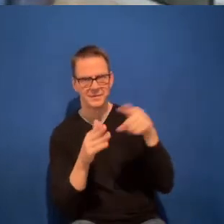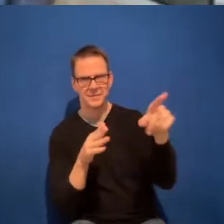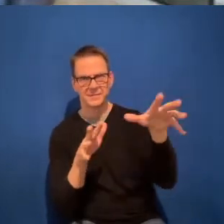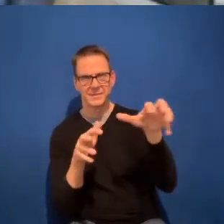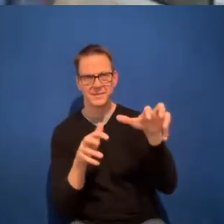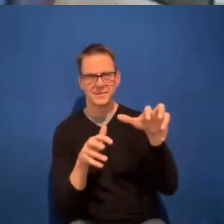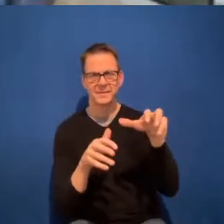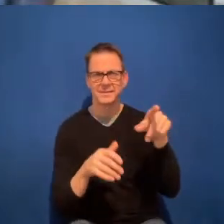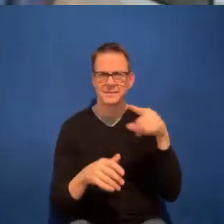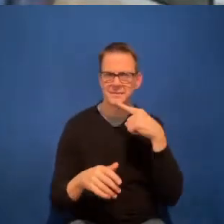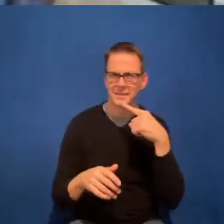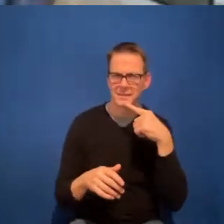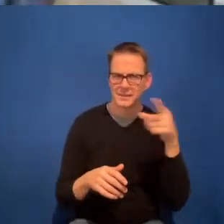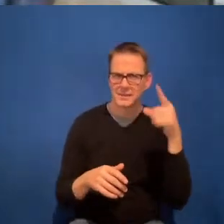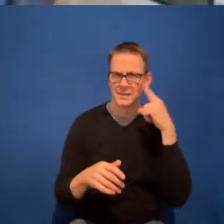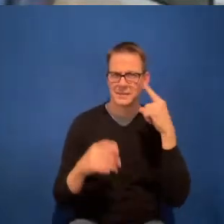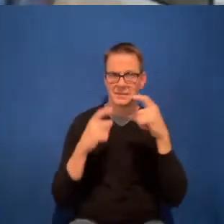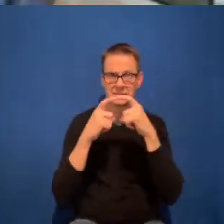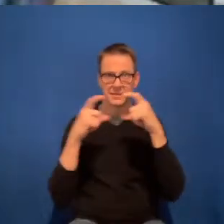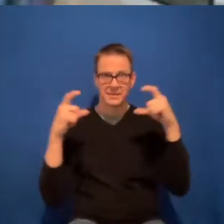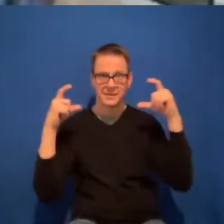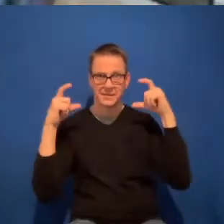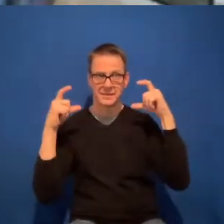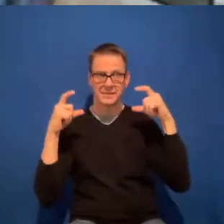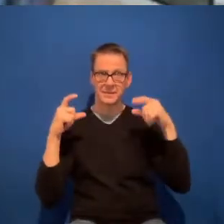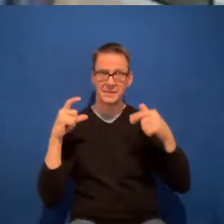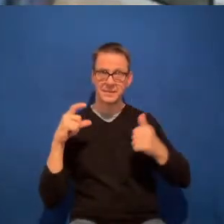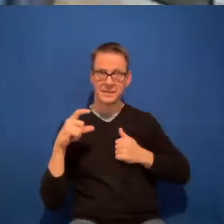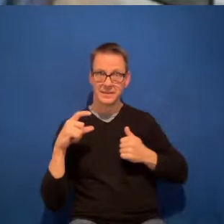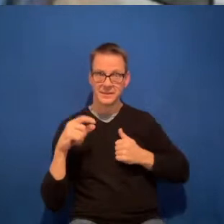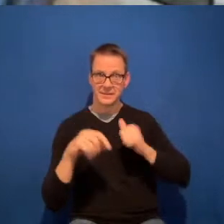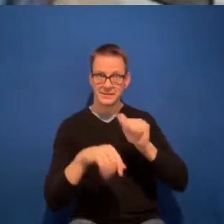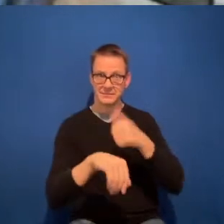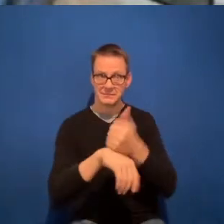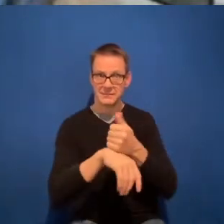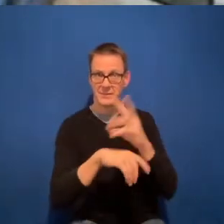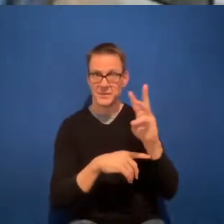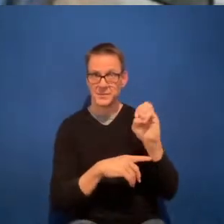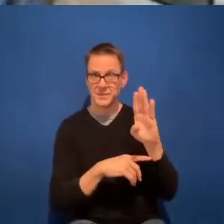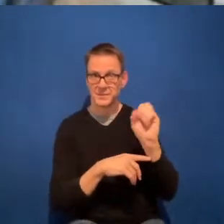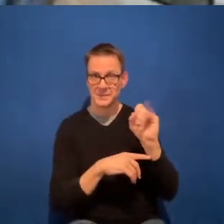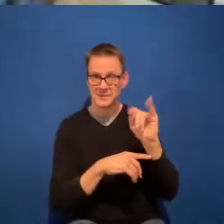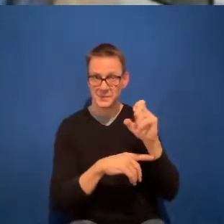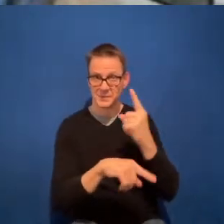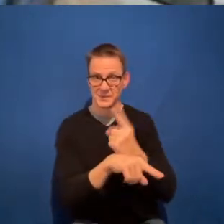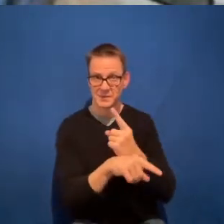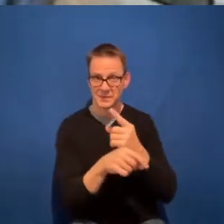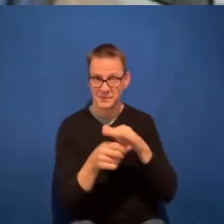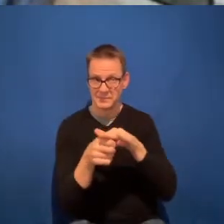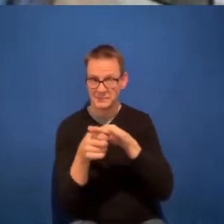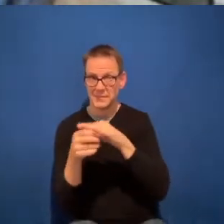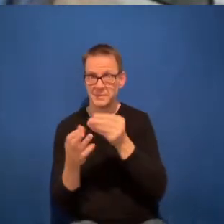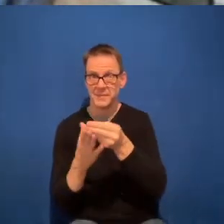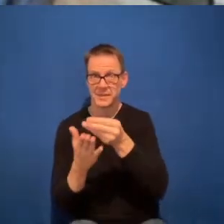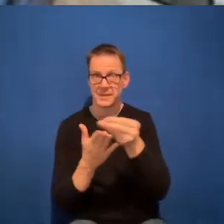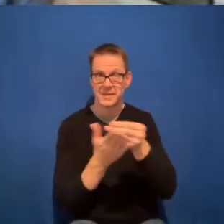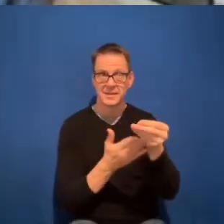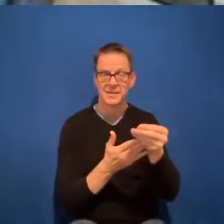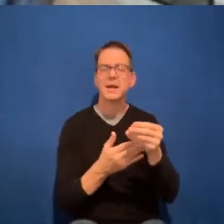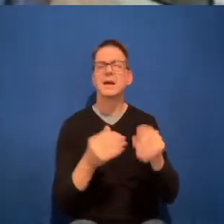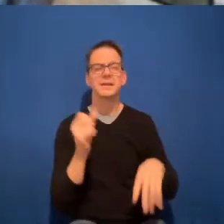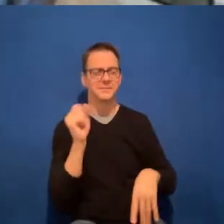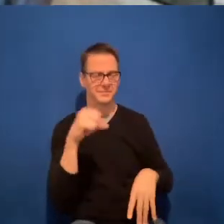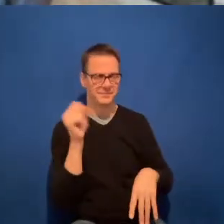believe that you were trying to say that you thought Masks for Canada was going to be putting together a page on their website of locations where folks who had the means to do